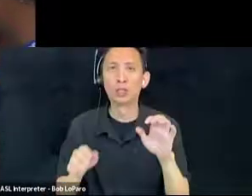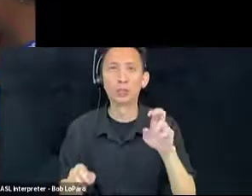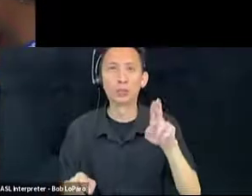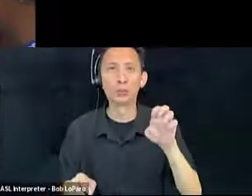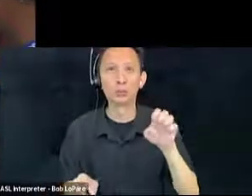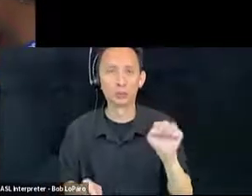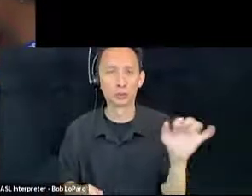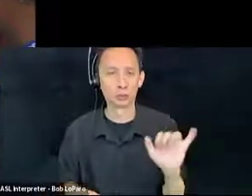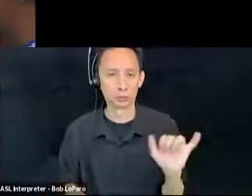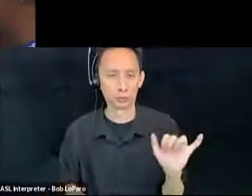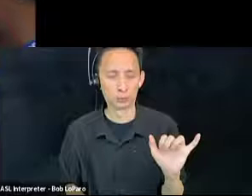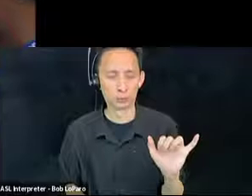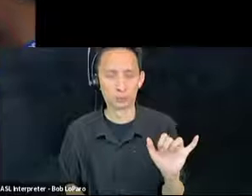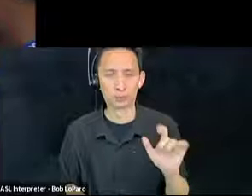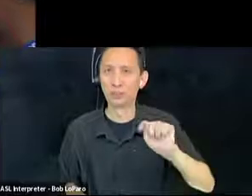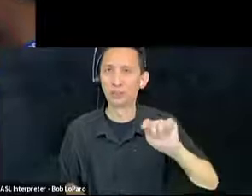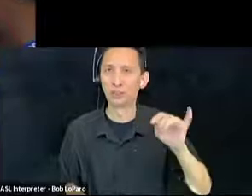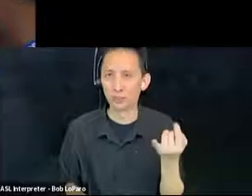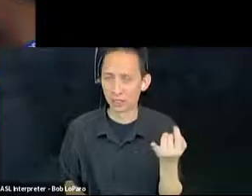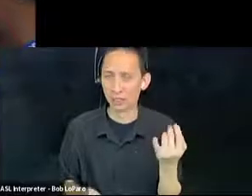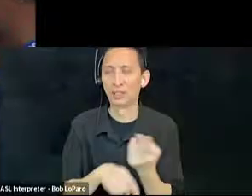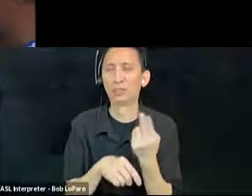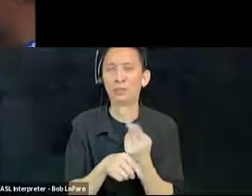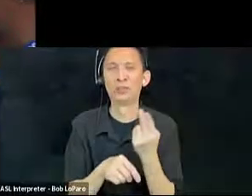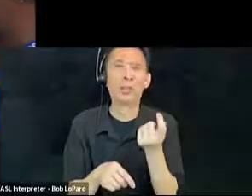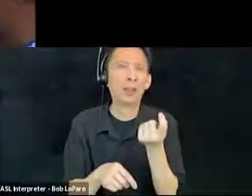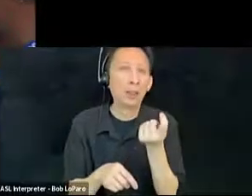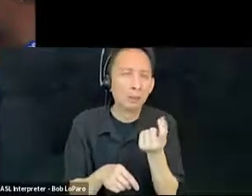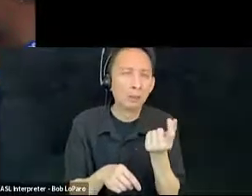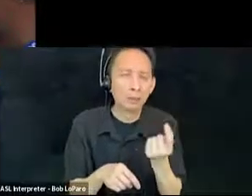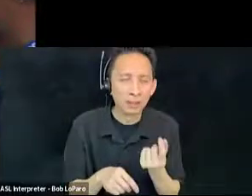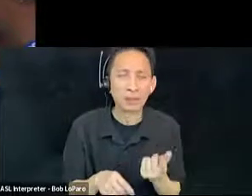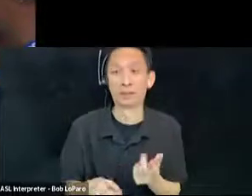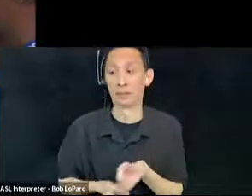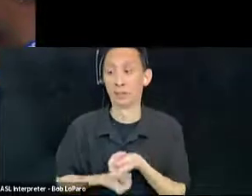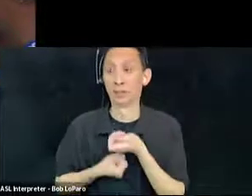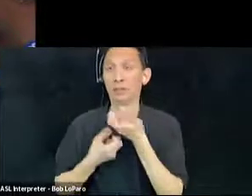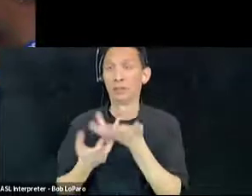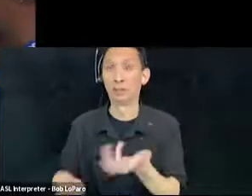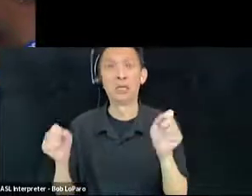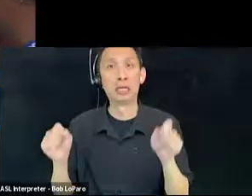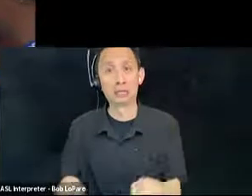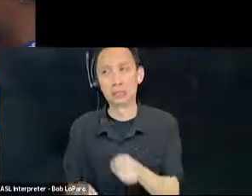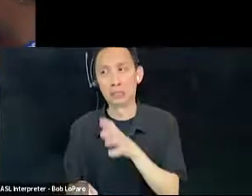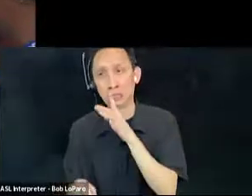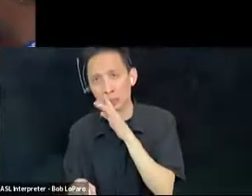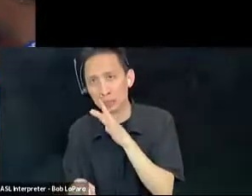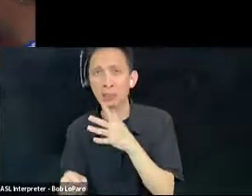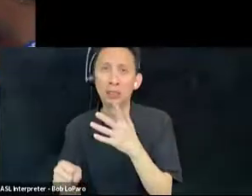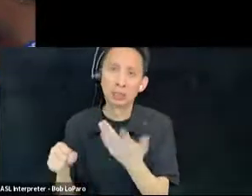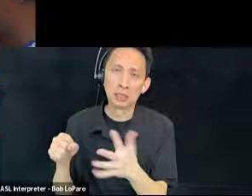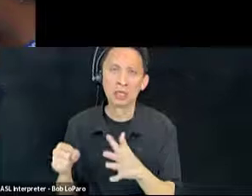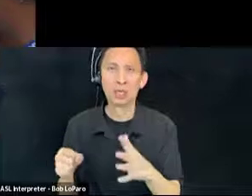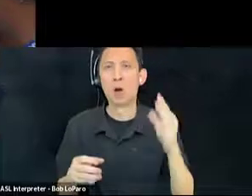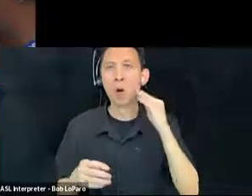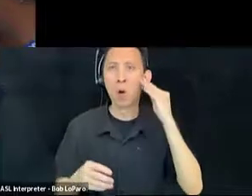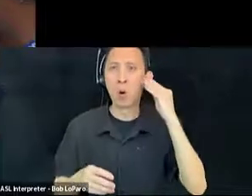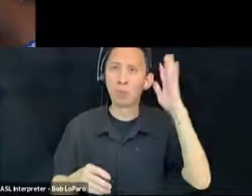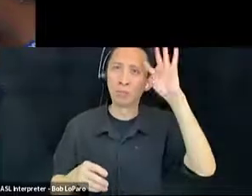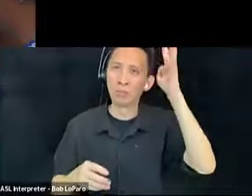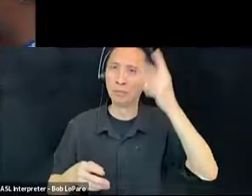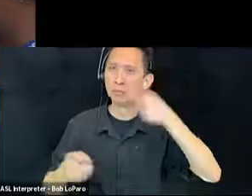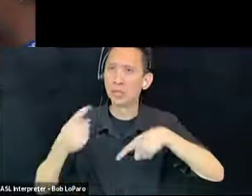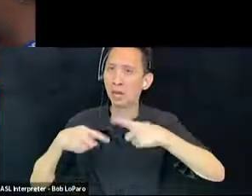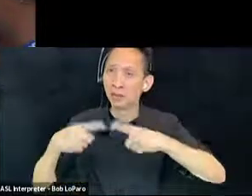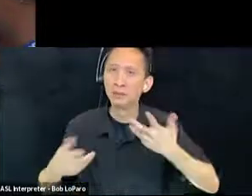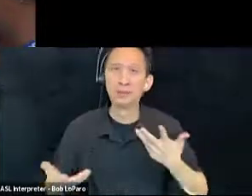So he uses a little bit of everything. And then expressively, he's got some verbalization. He uses some home signs and tactile signs.